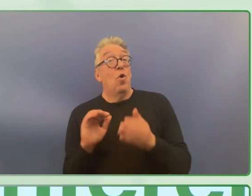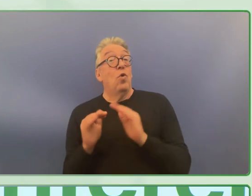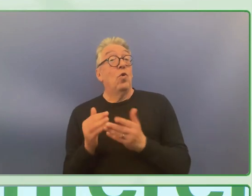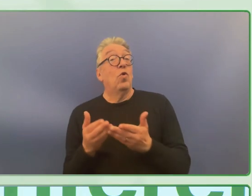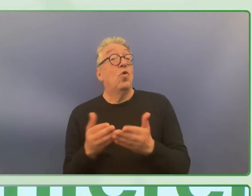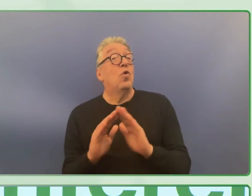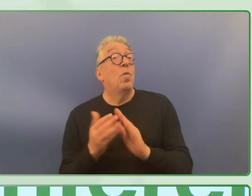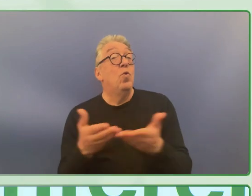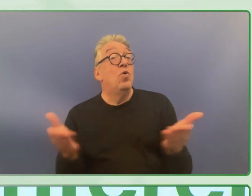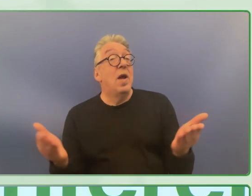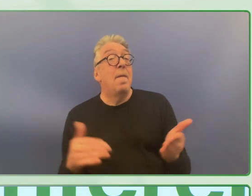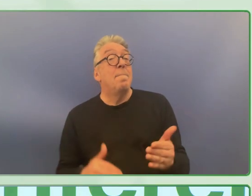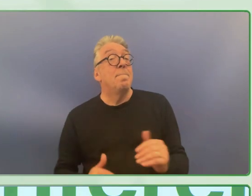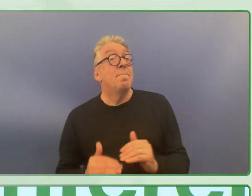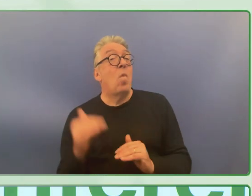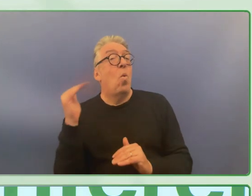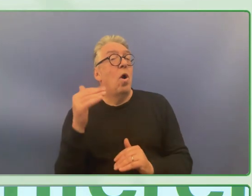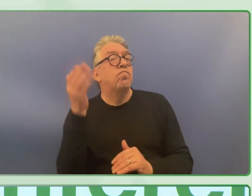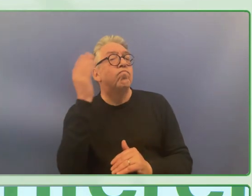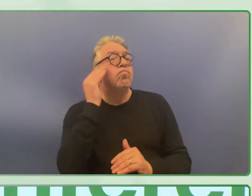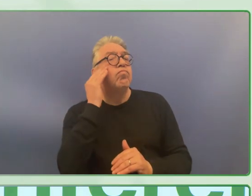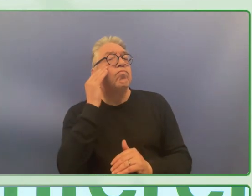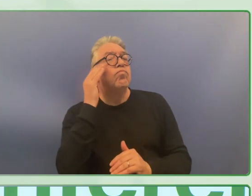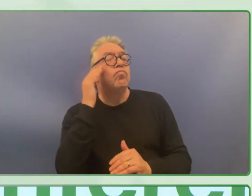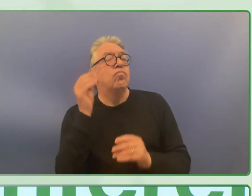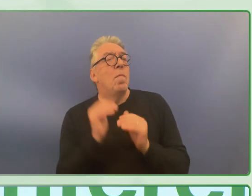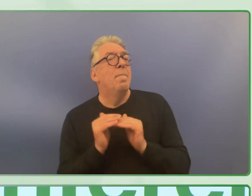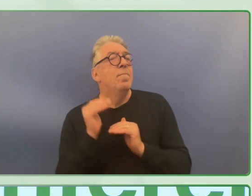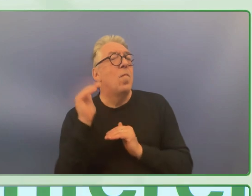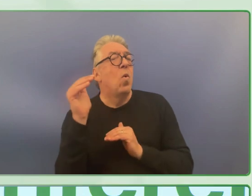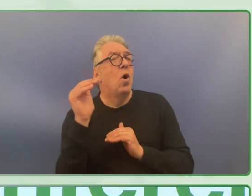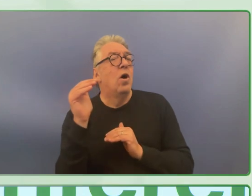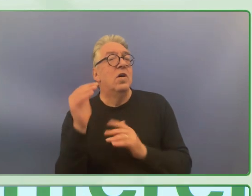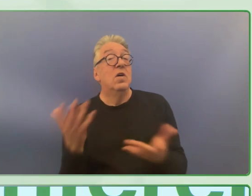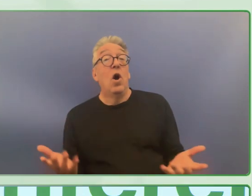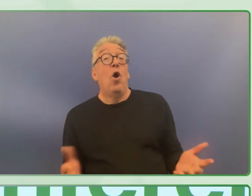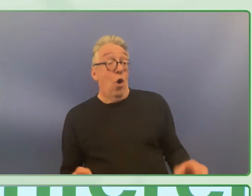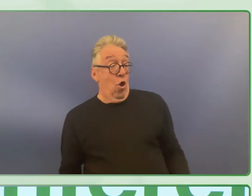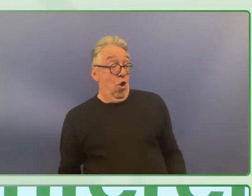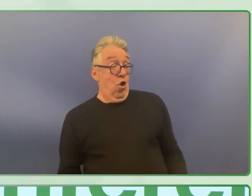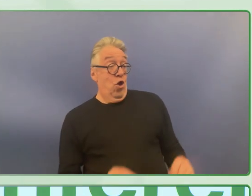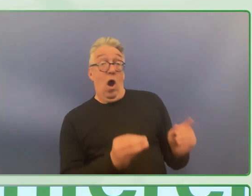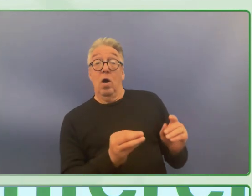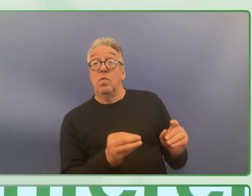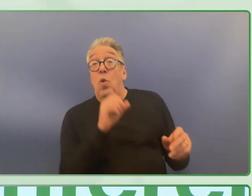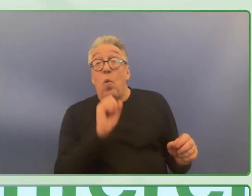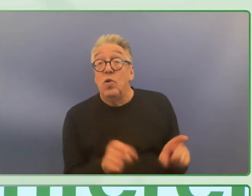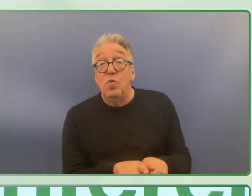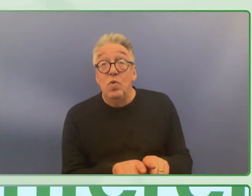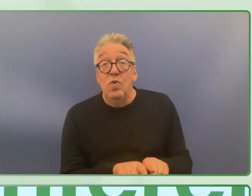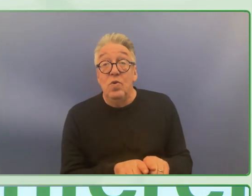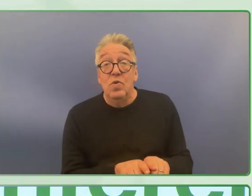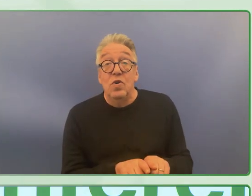informed decisions. And these same stories are giving our young people and older people the intention to change for the